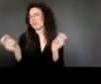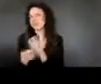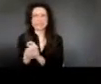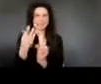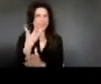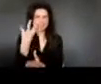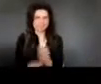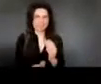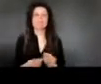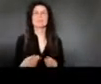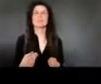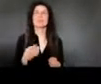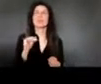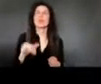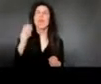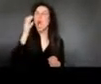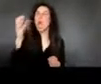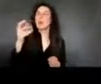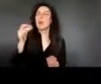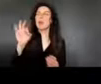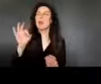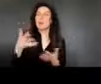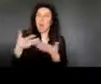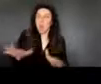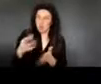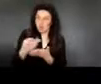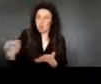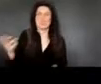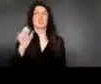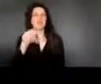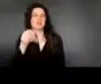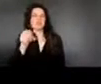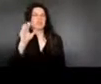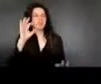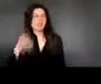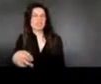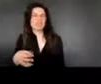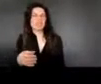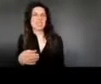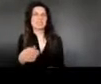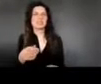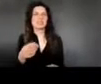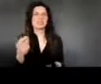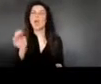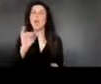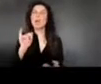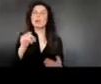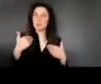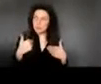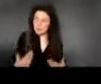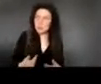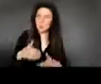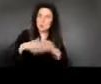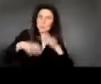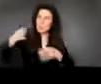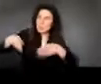at the loss, I mean, the resources, yes, they are lost. We are also using physical historical buildings, for example, like the